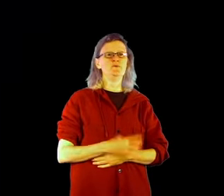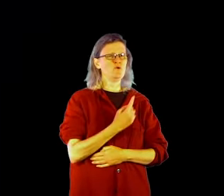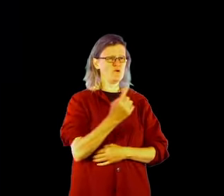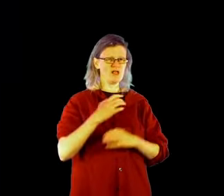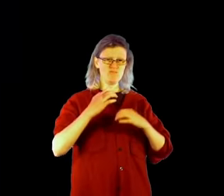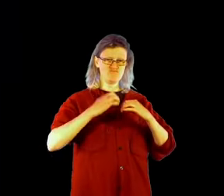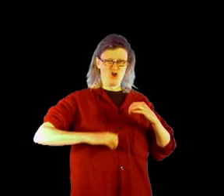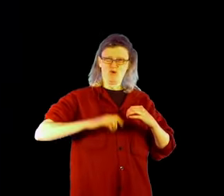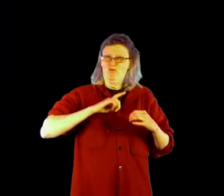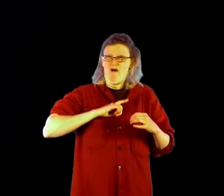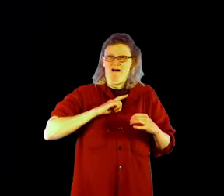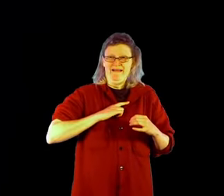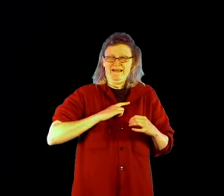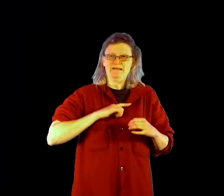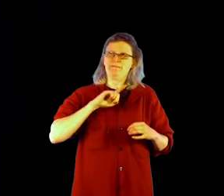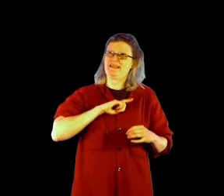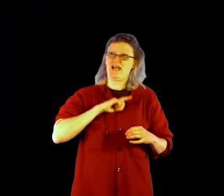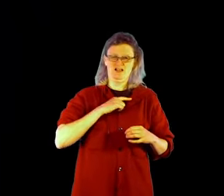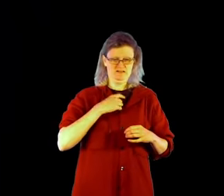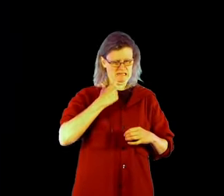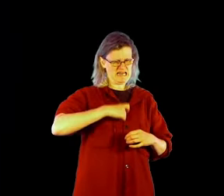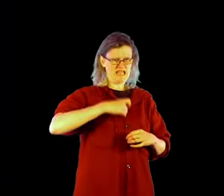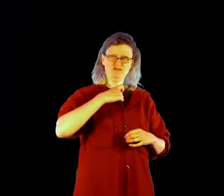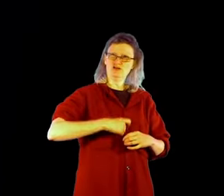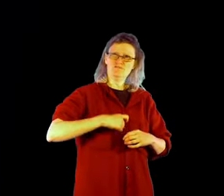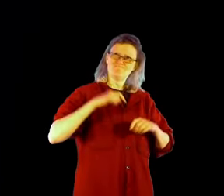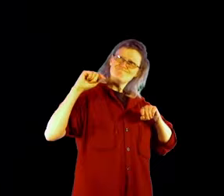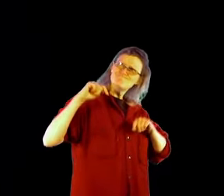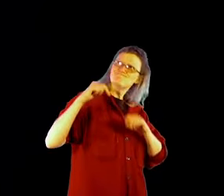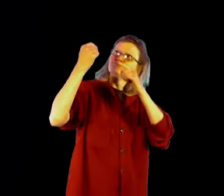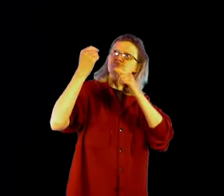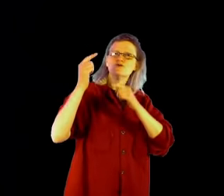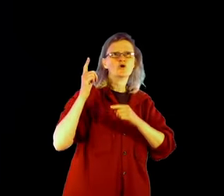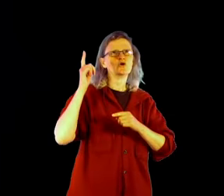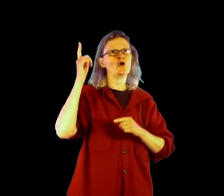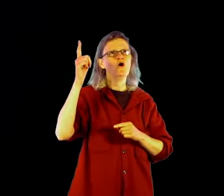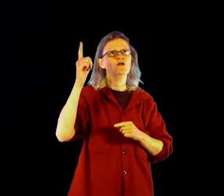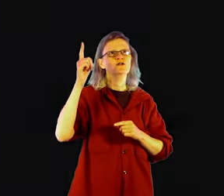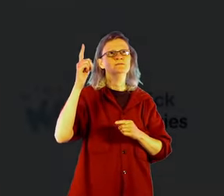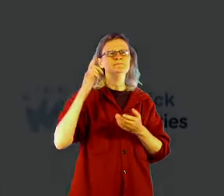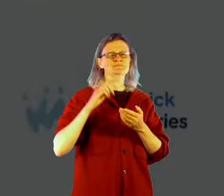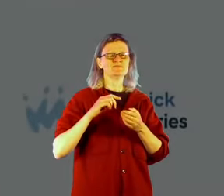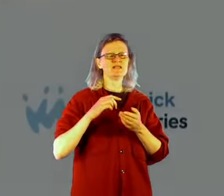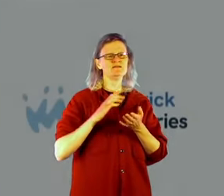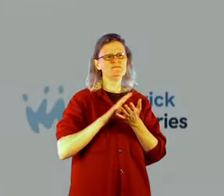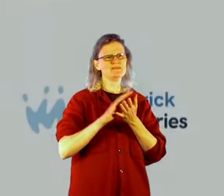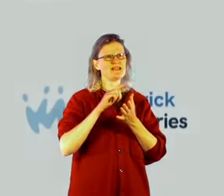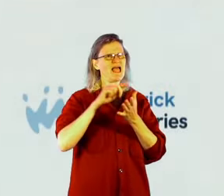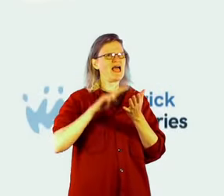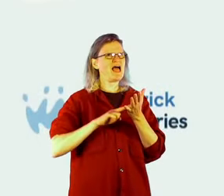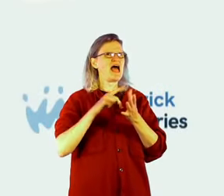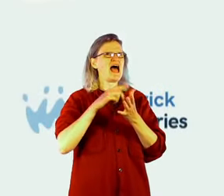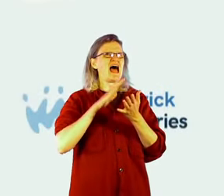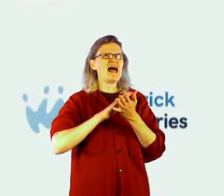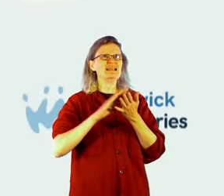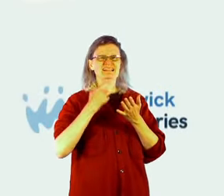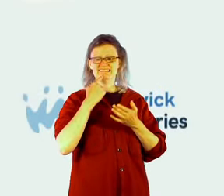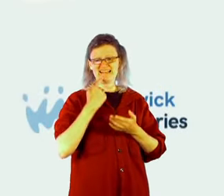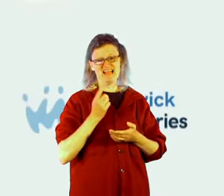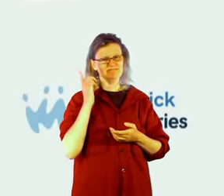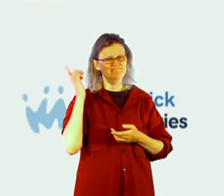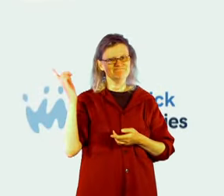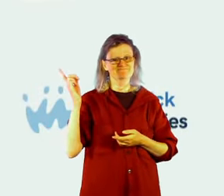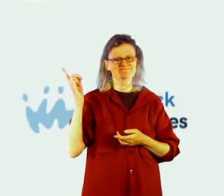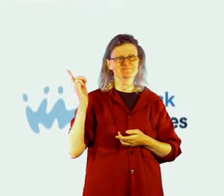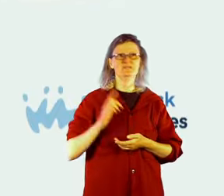because by nature we are opposed to God. This is what Hannah says in 1 Samuel 2. It is not by strength that one